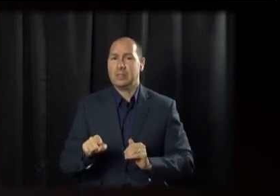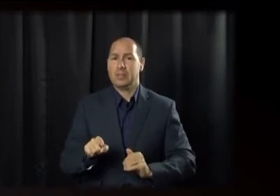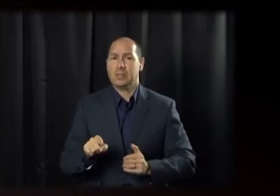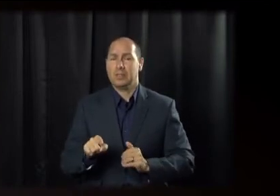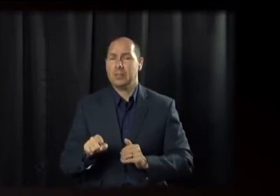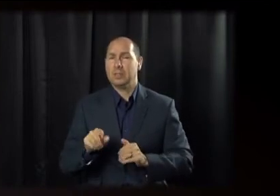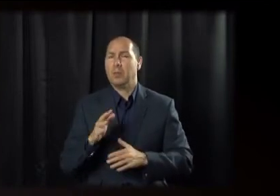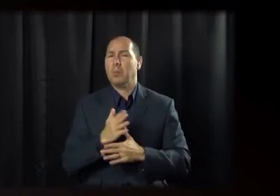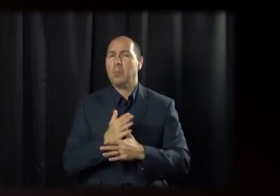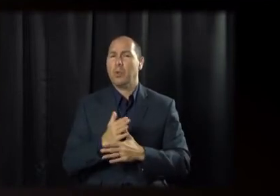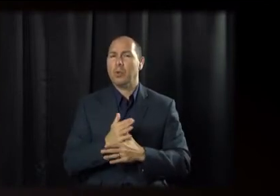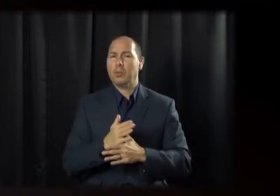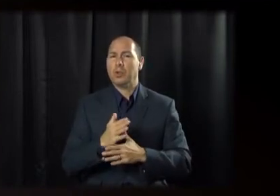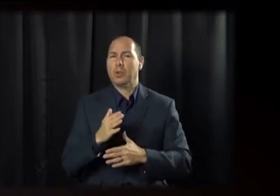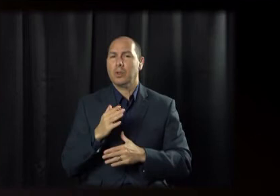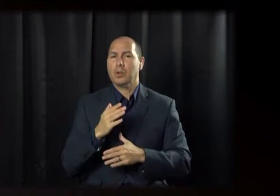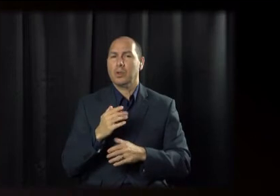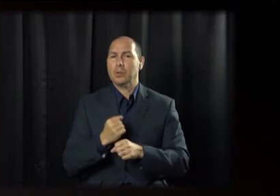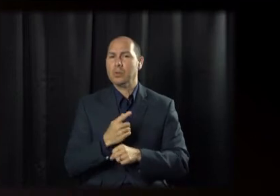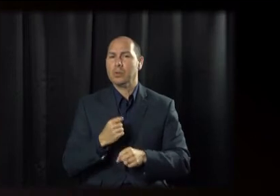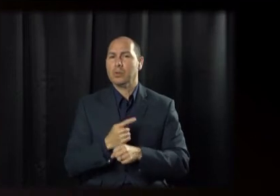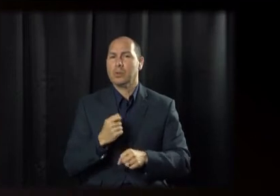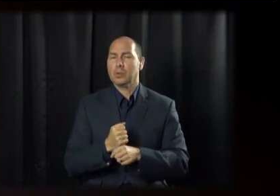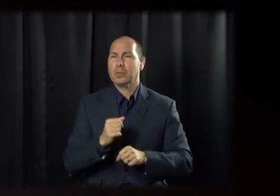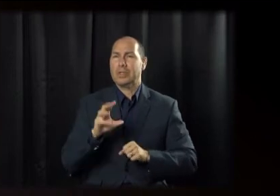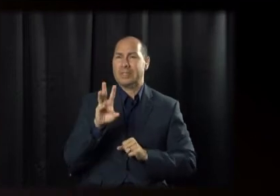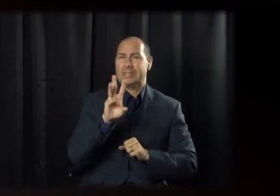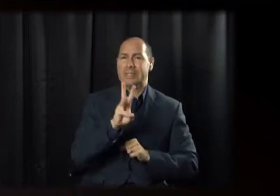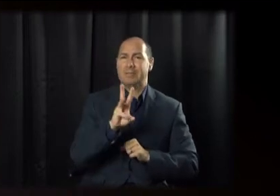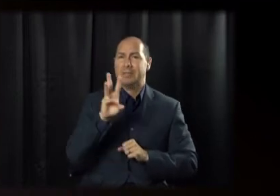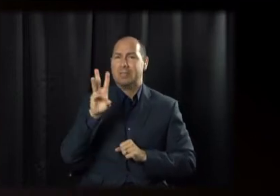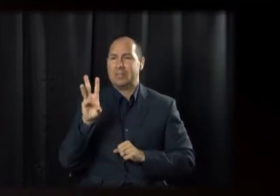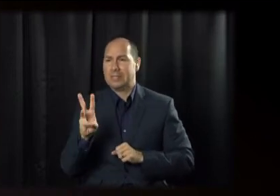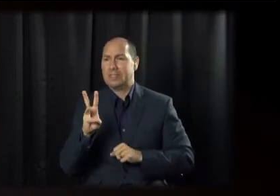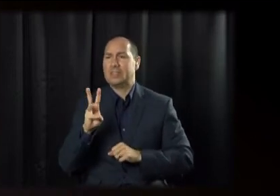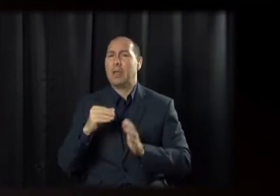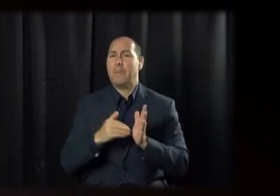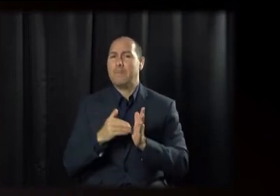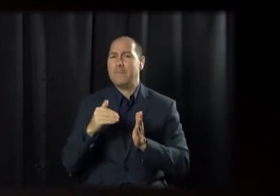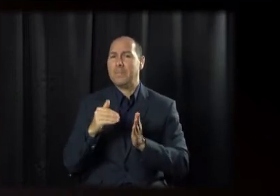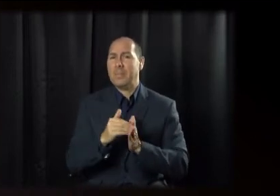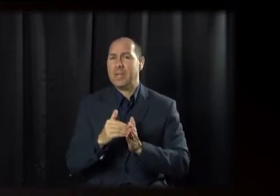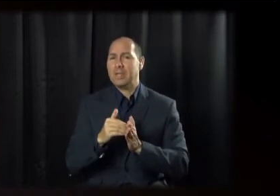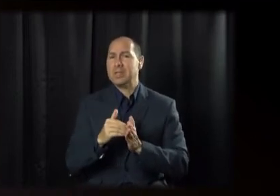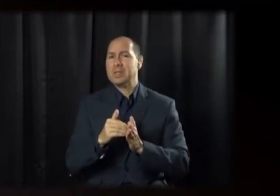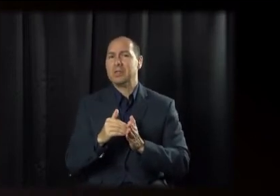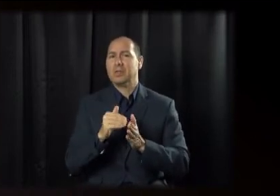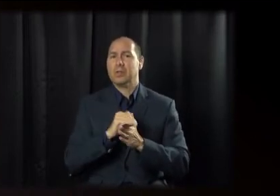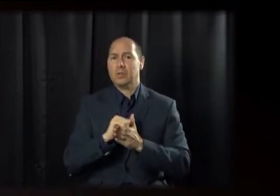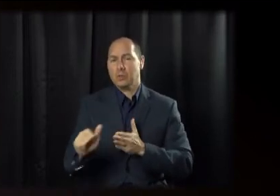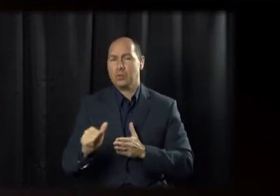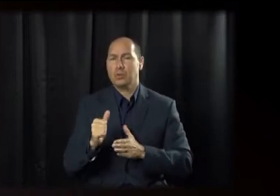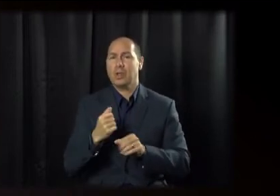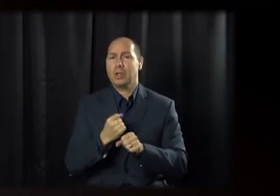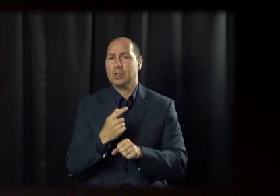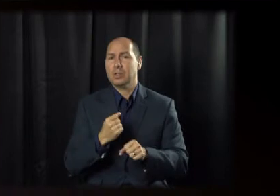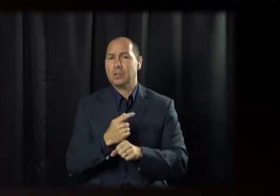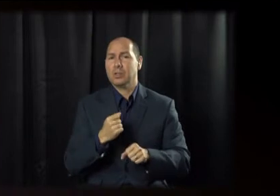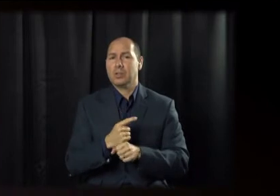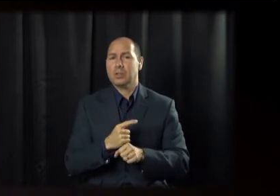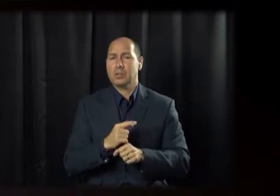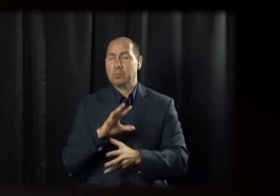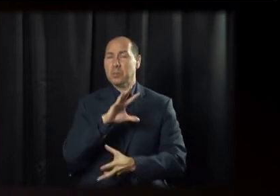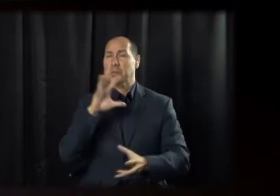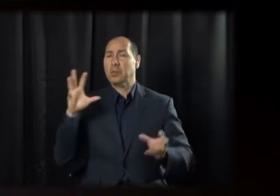annual pre-debt service deficits of $76 million per year and a cumulative 30-year deficit of